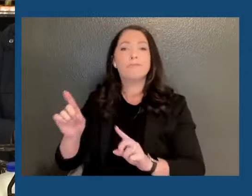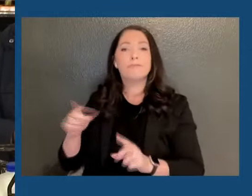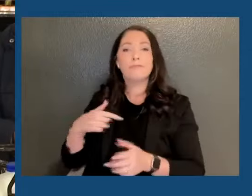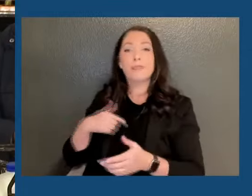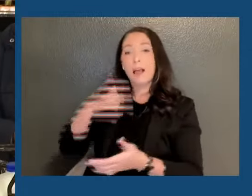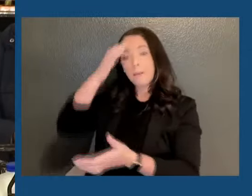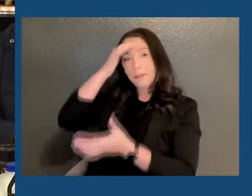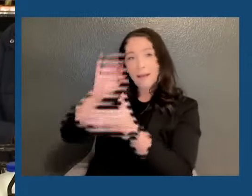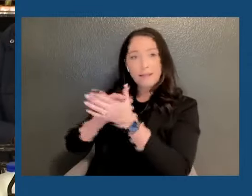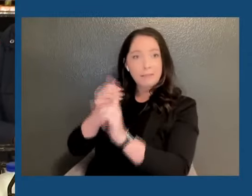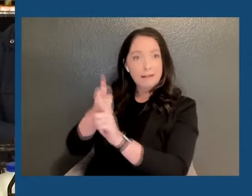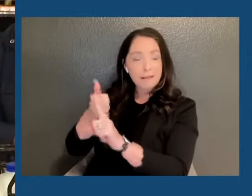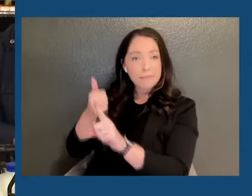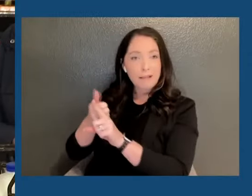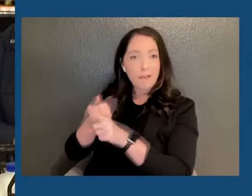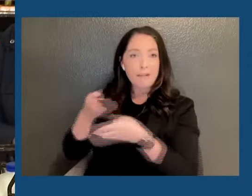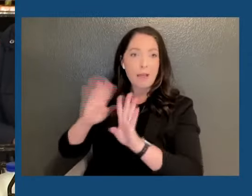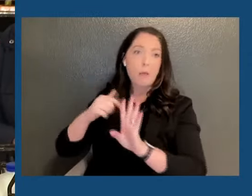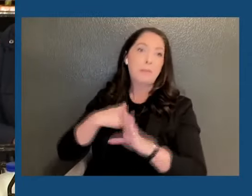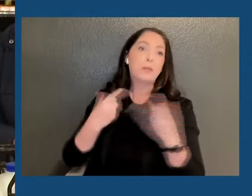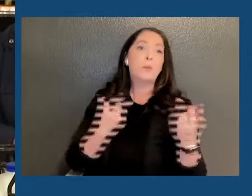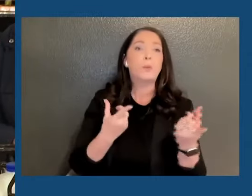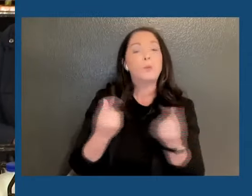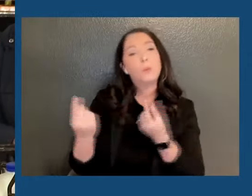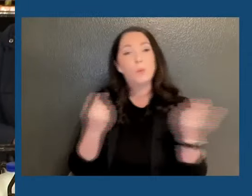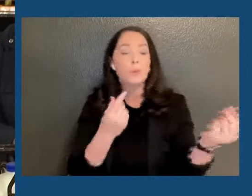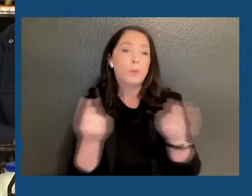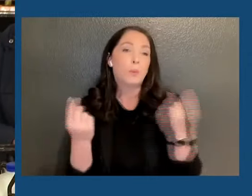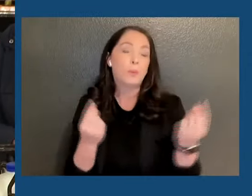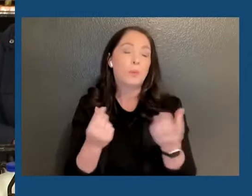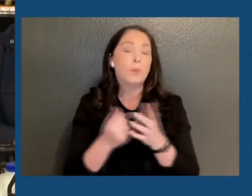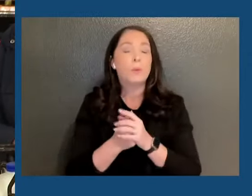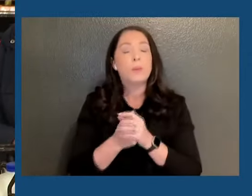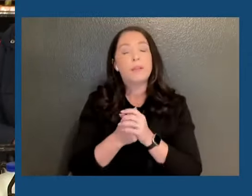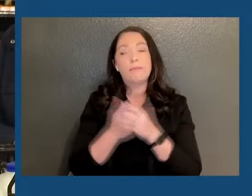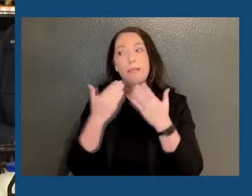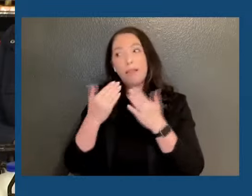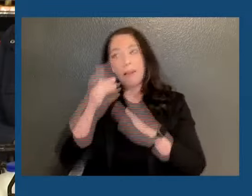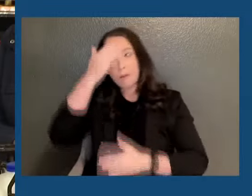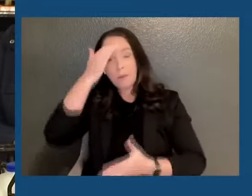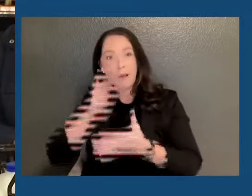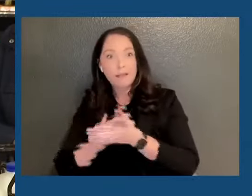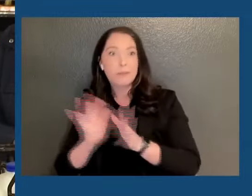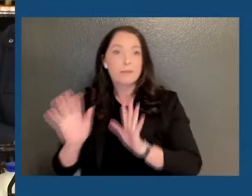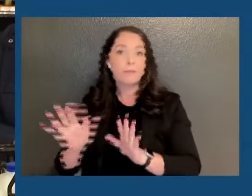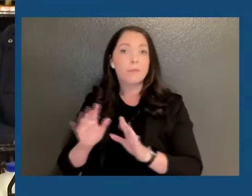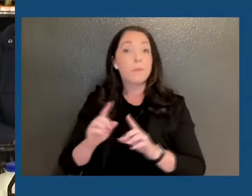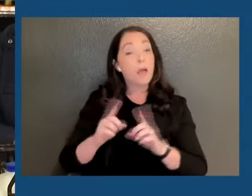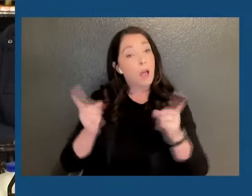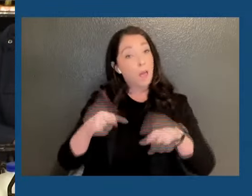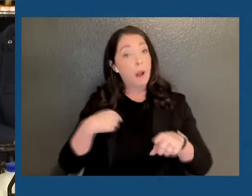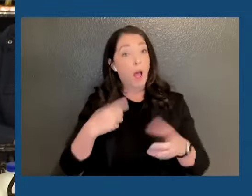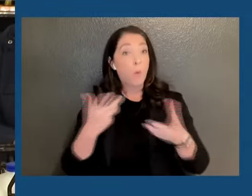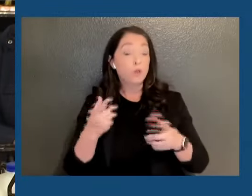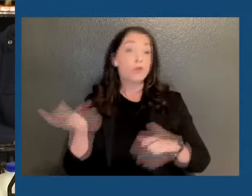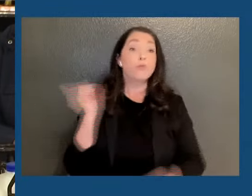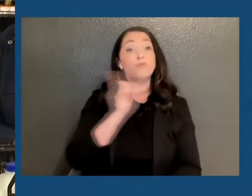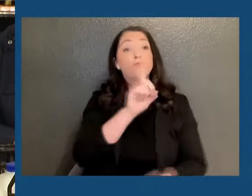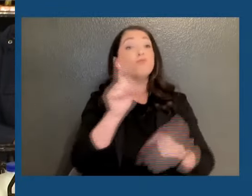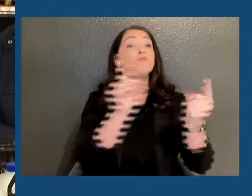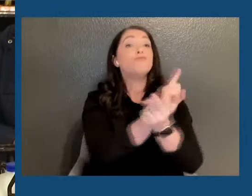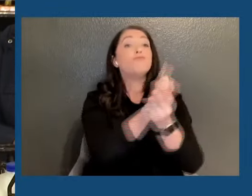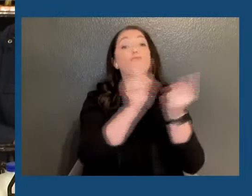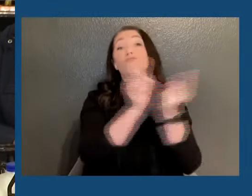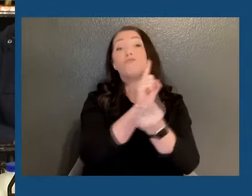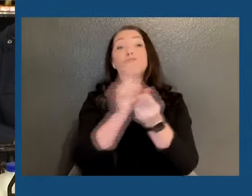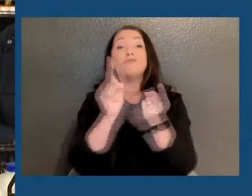duties. Thank God for him. But when I want to get out there and just talk to people, I just,